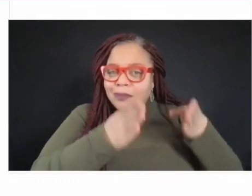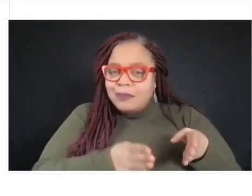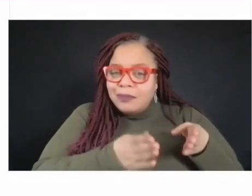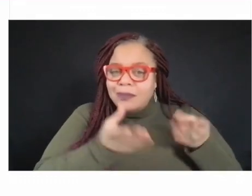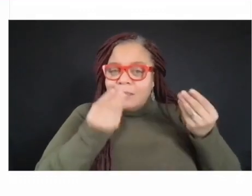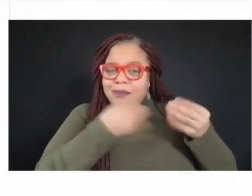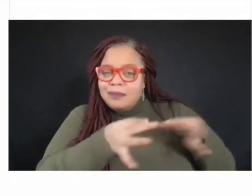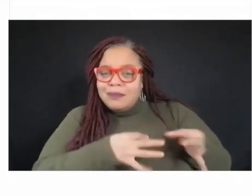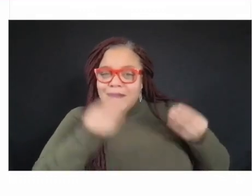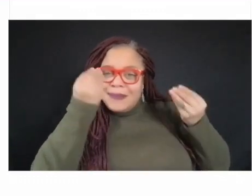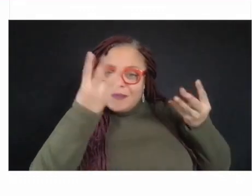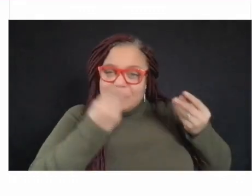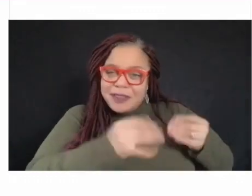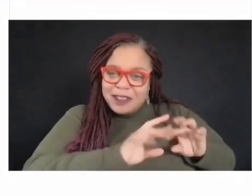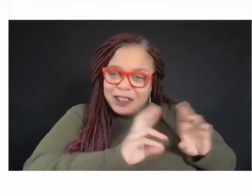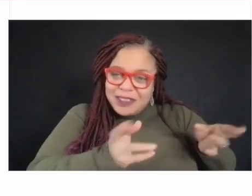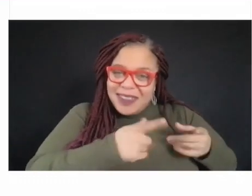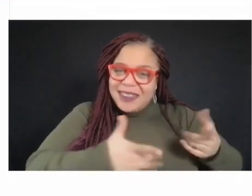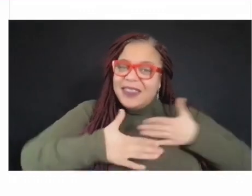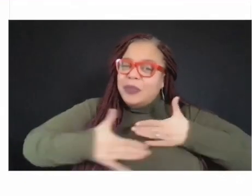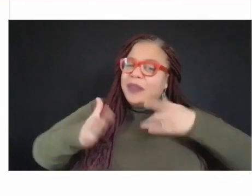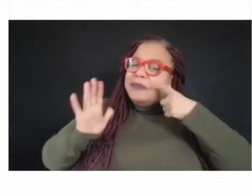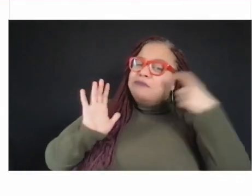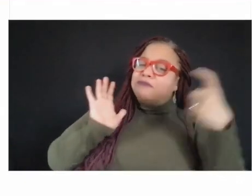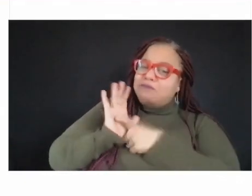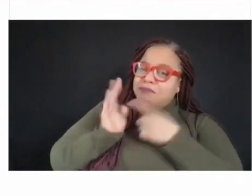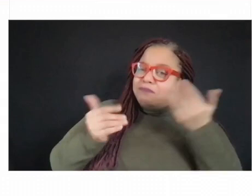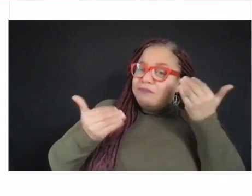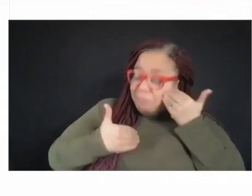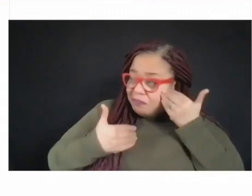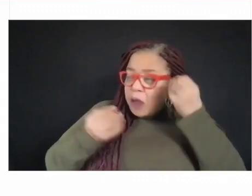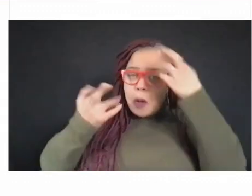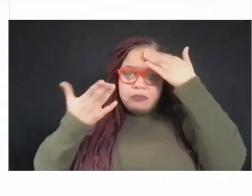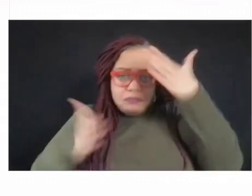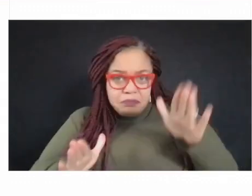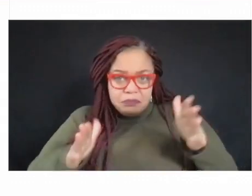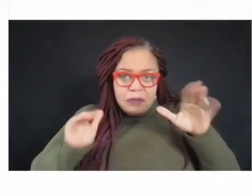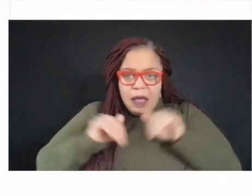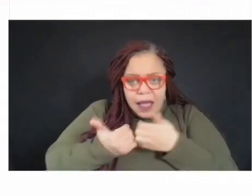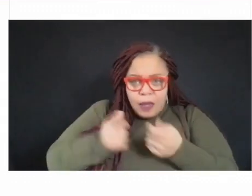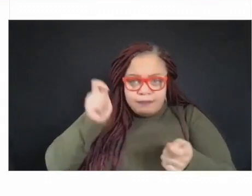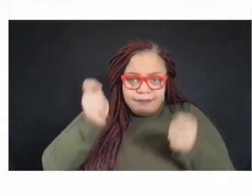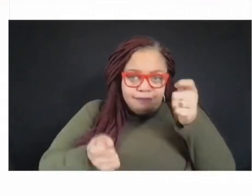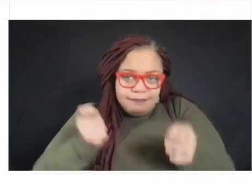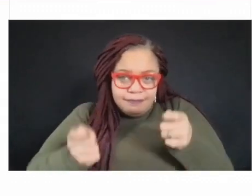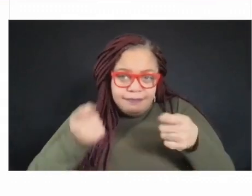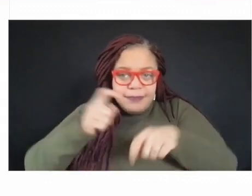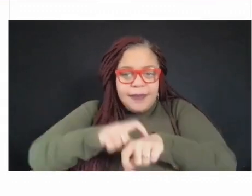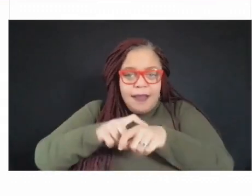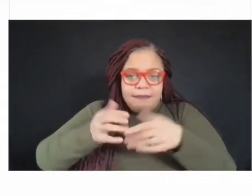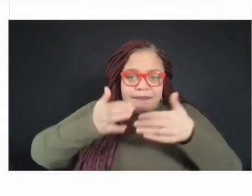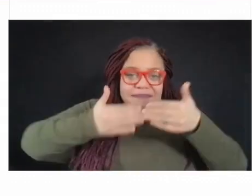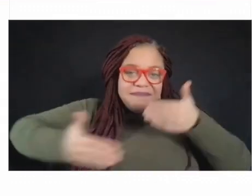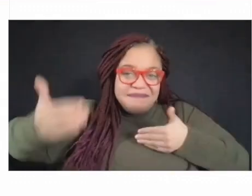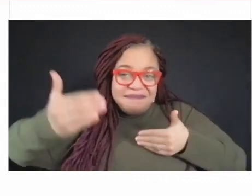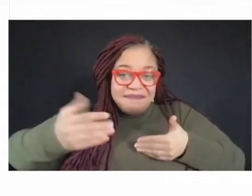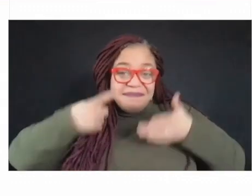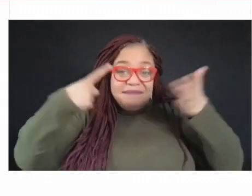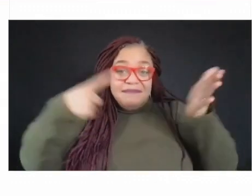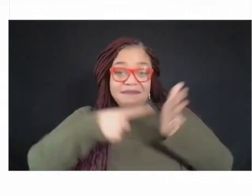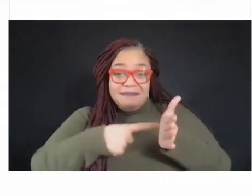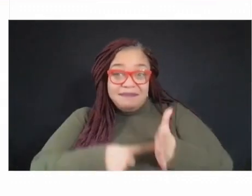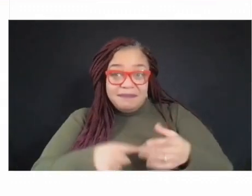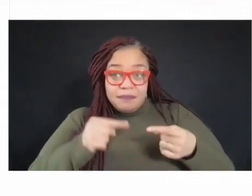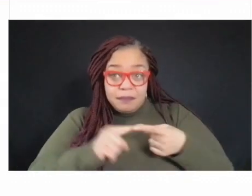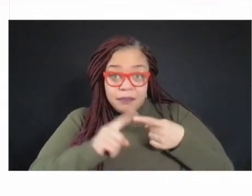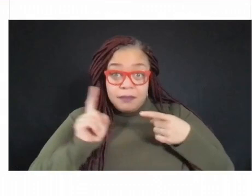how things change over time. And I think one of the examples we have, and I think, John, you hit on this, but I really want to back this up.